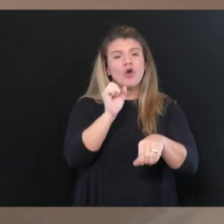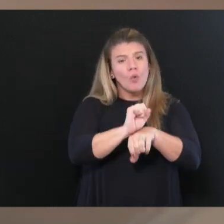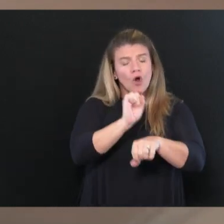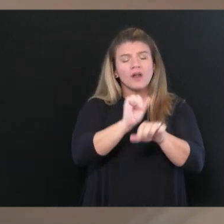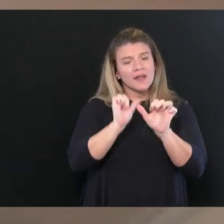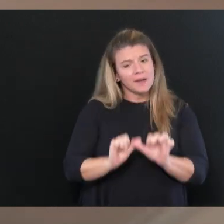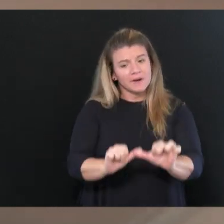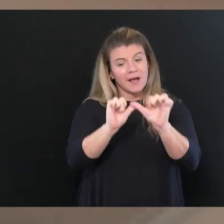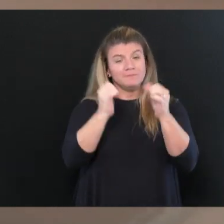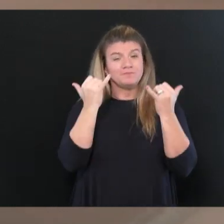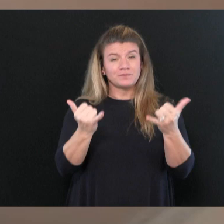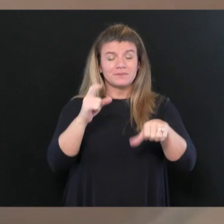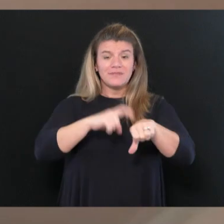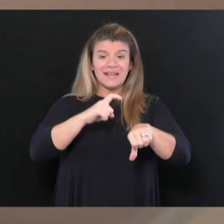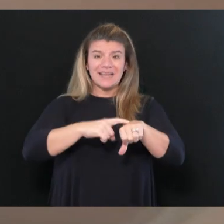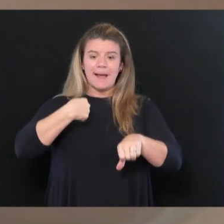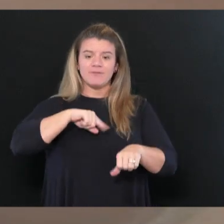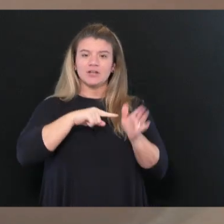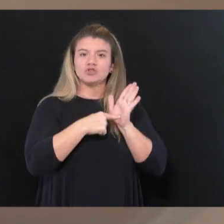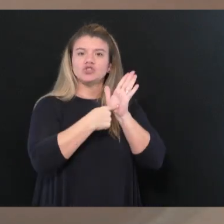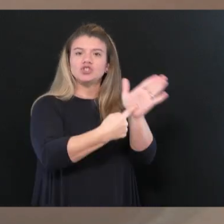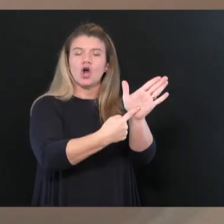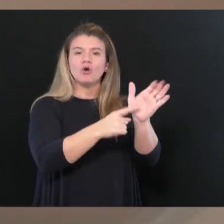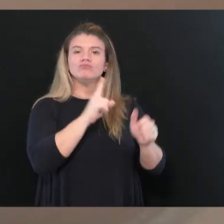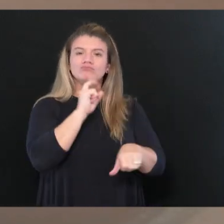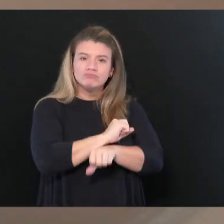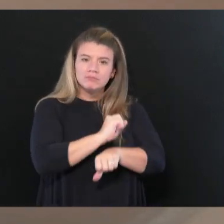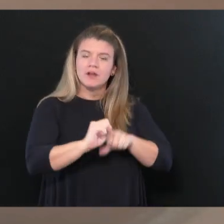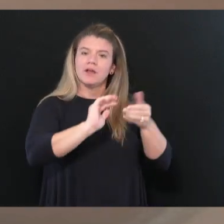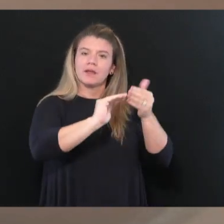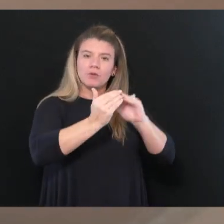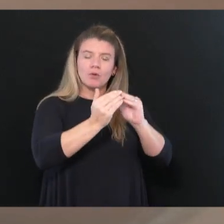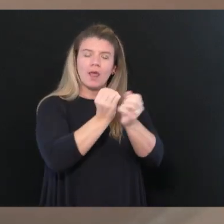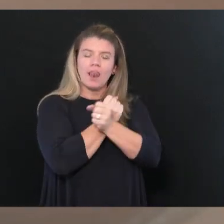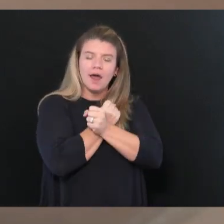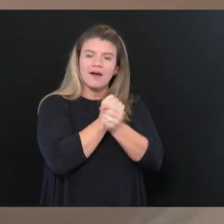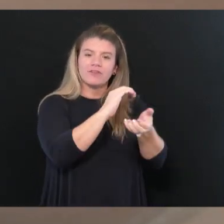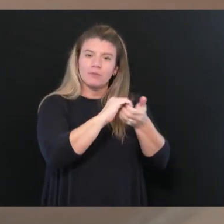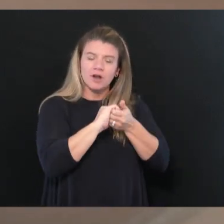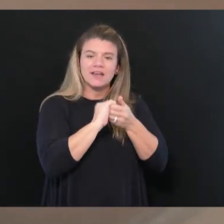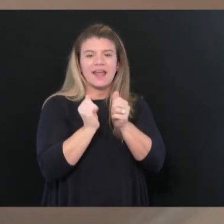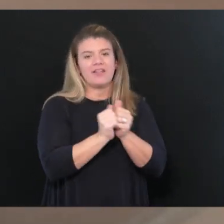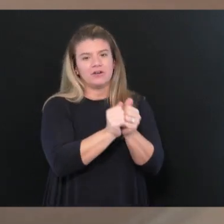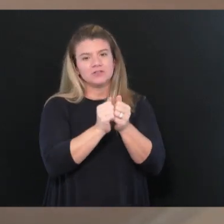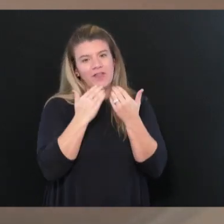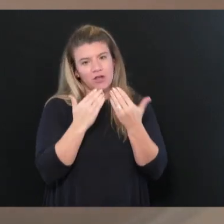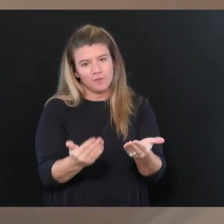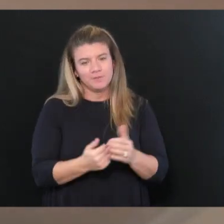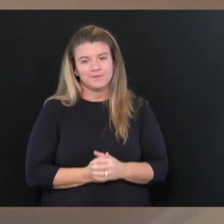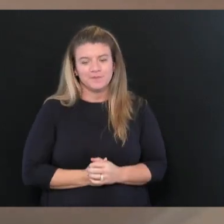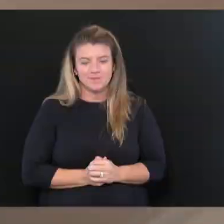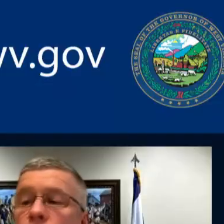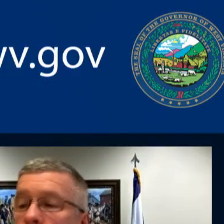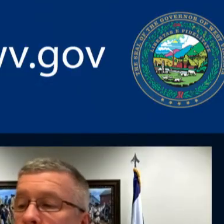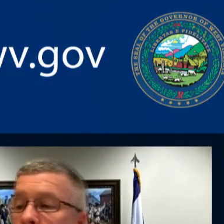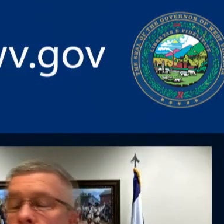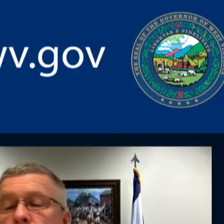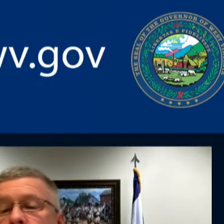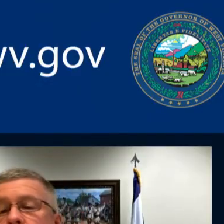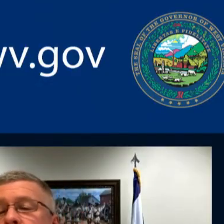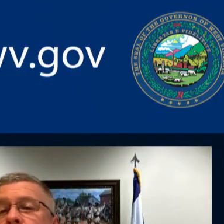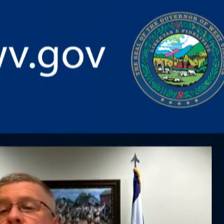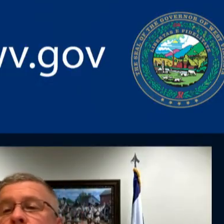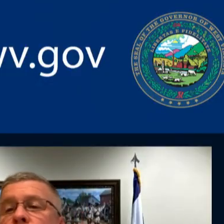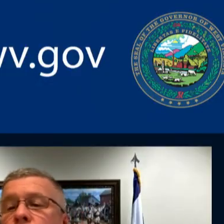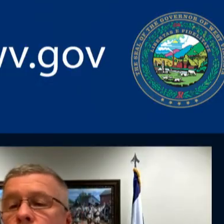for us to demonstrate what real community and love and altruism is to each other. So thank you. All right, thank you, Dr. Marsh.